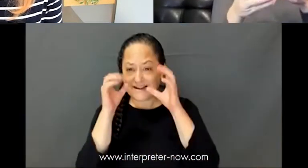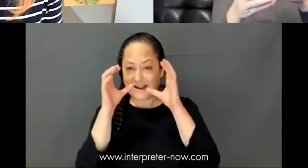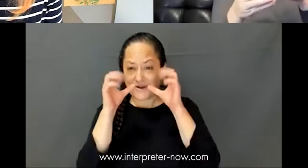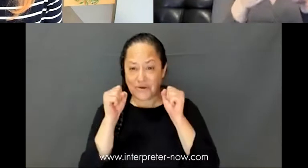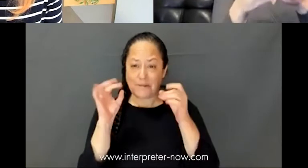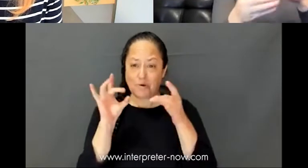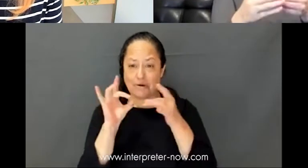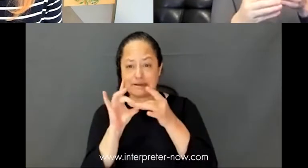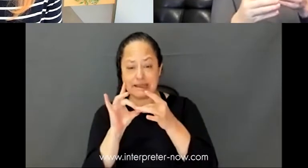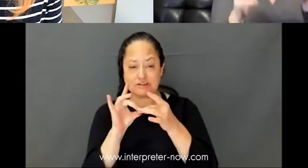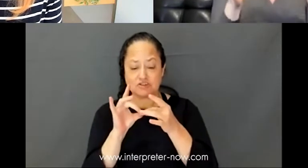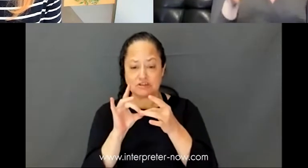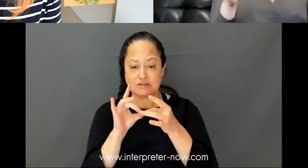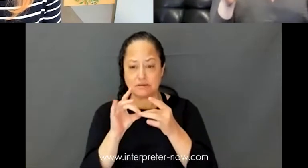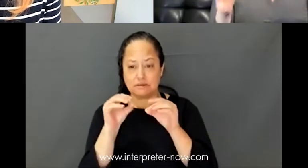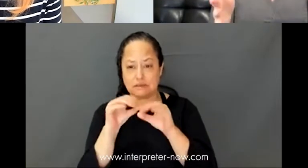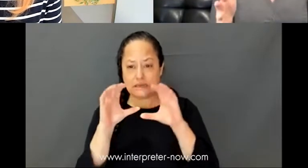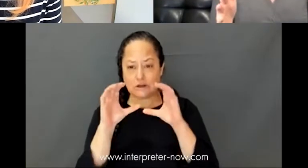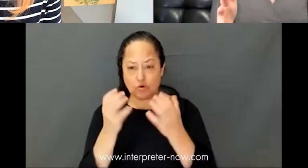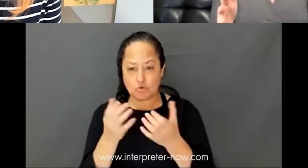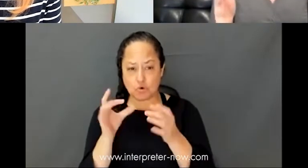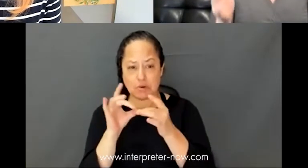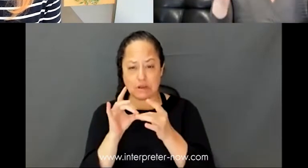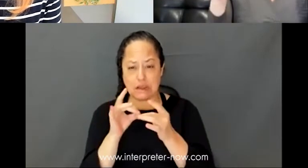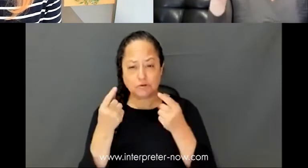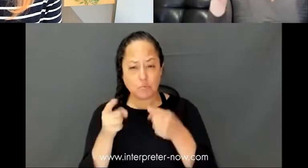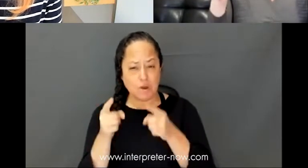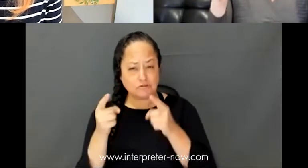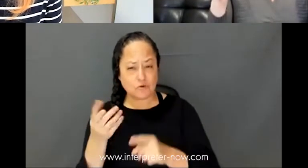connection, this in-group connection. What's going on there?